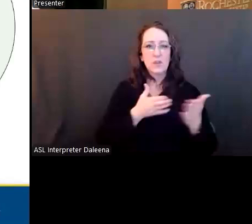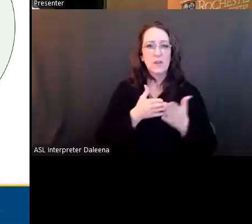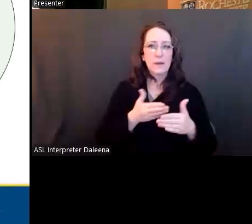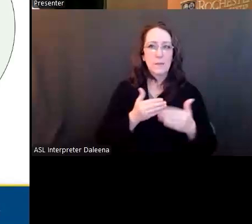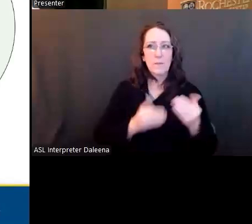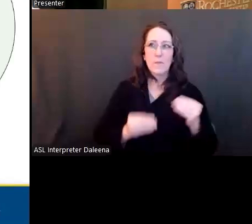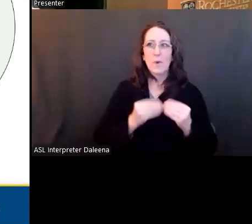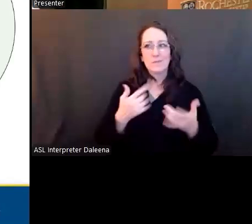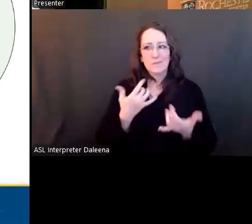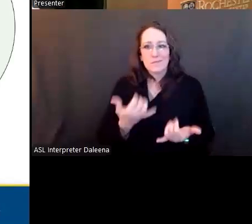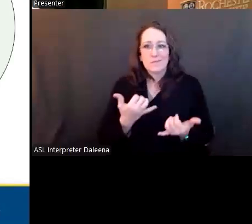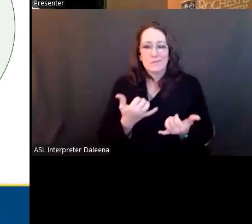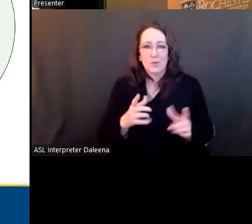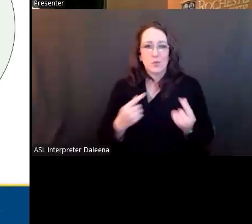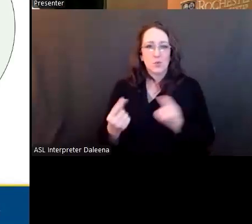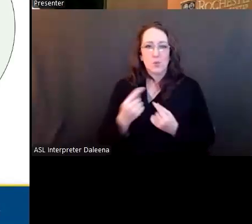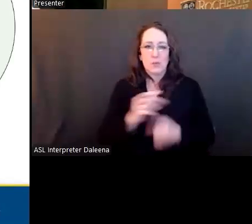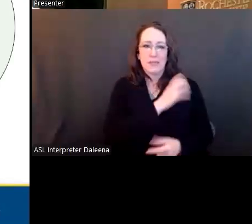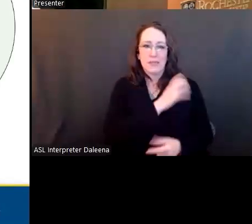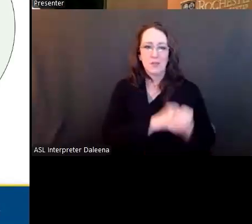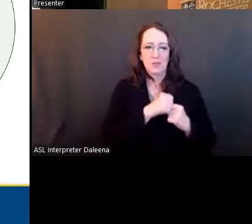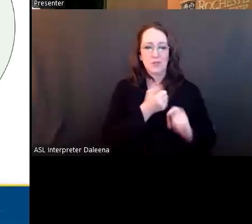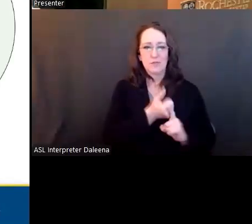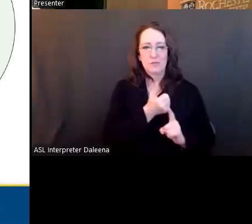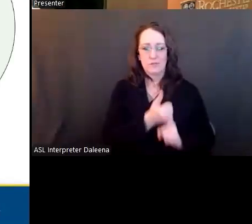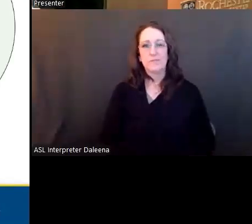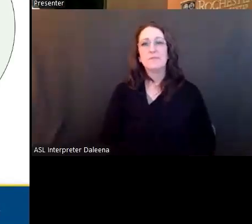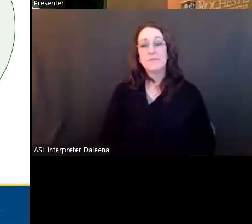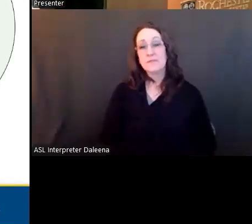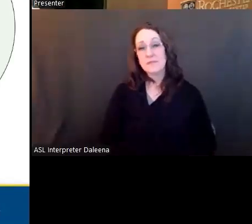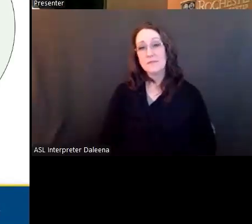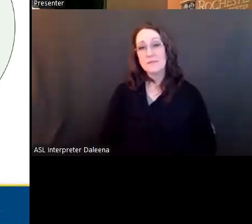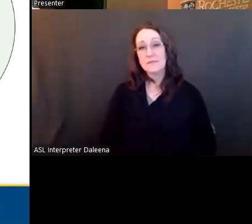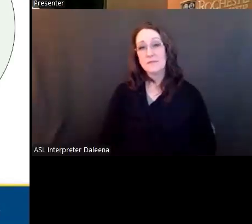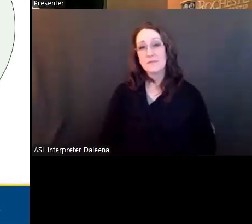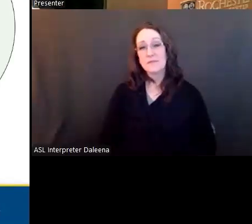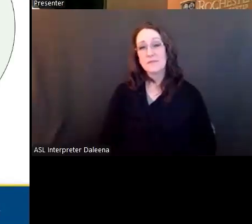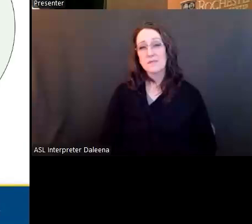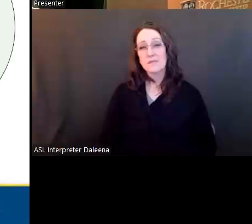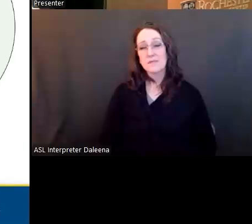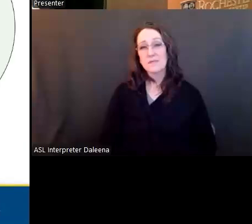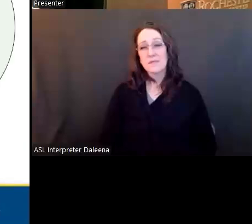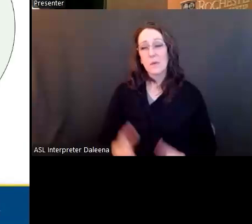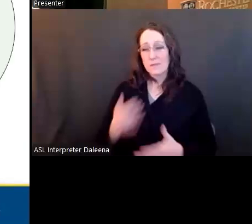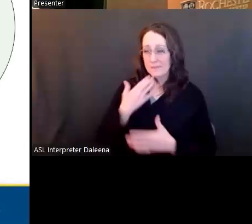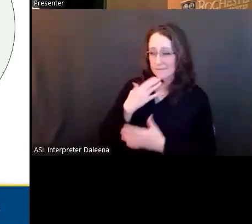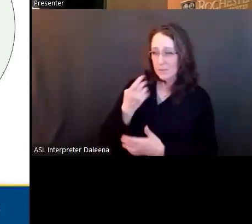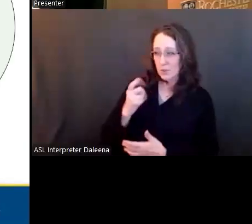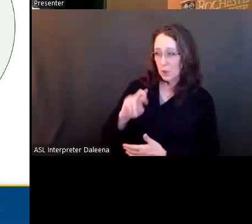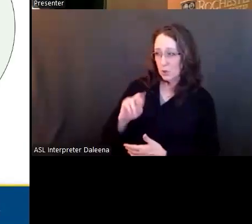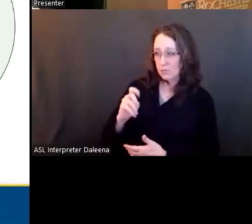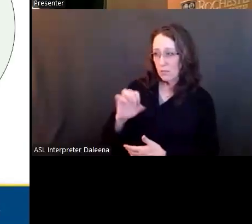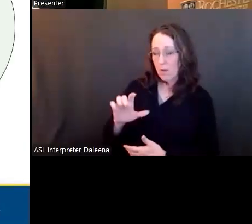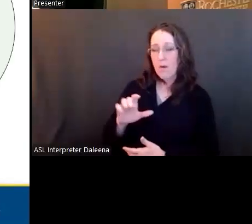doing within the clinic structure itself. I really want to thank Dr. Small, Livia,